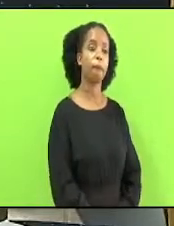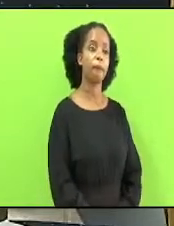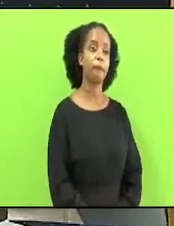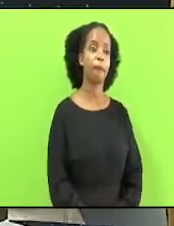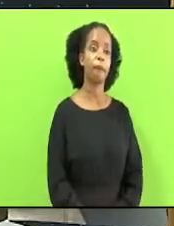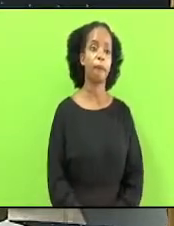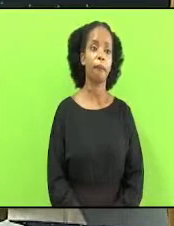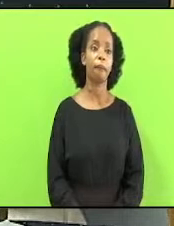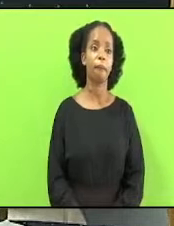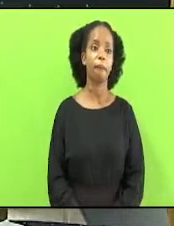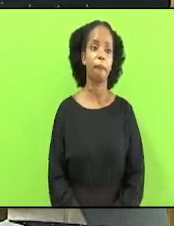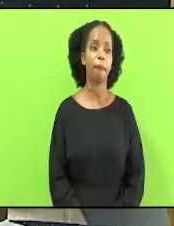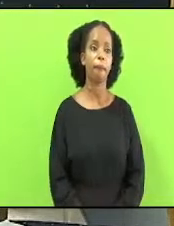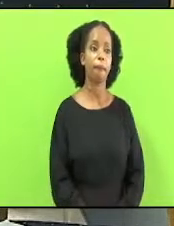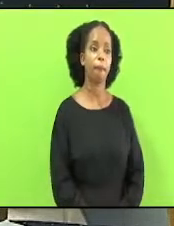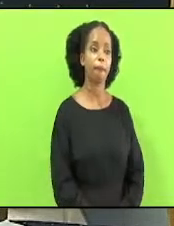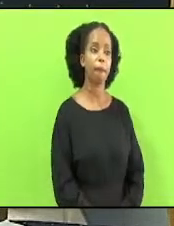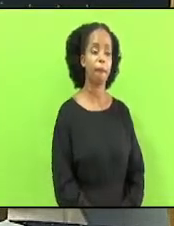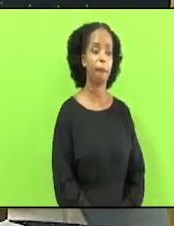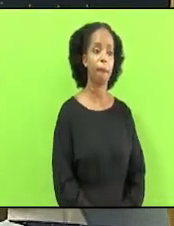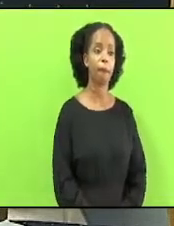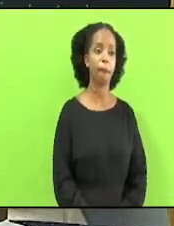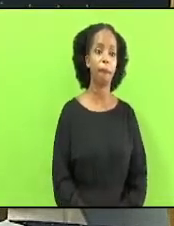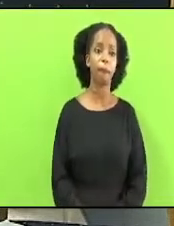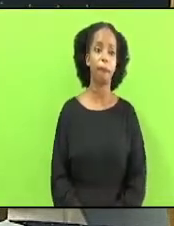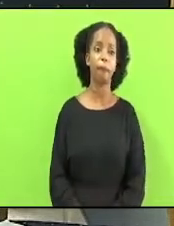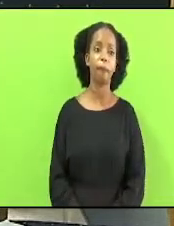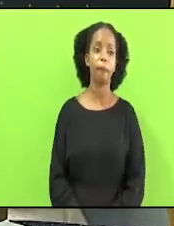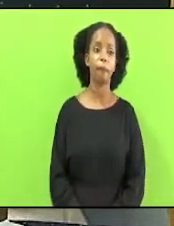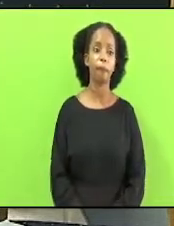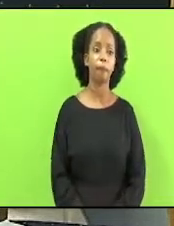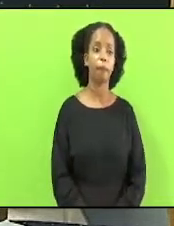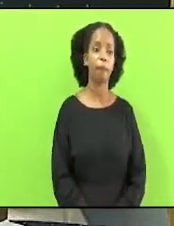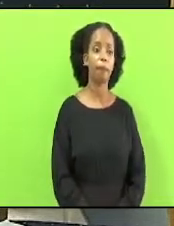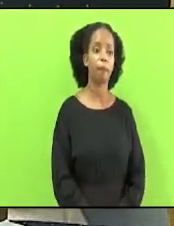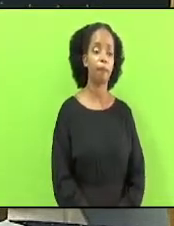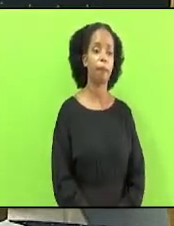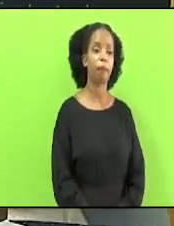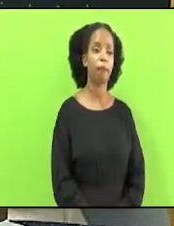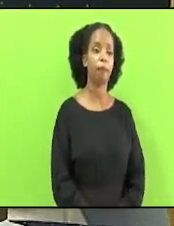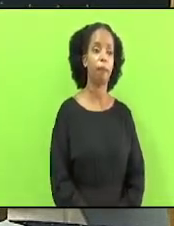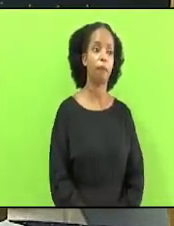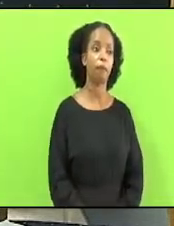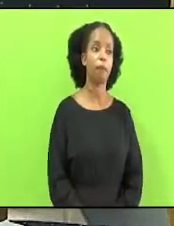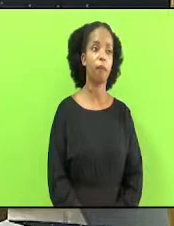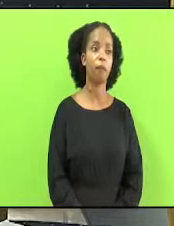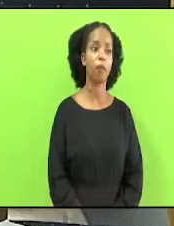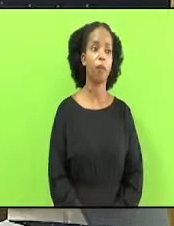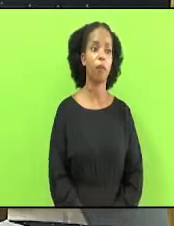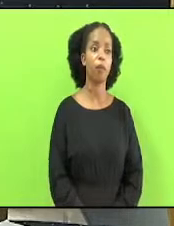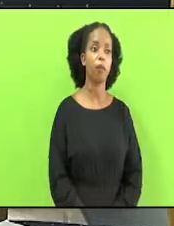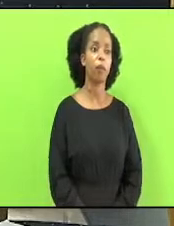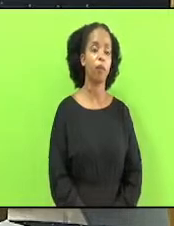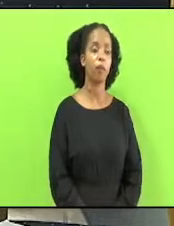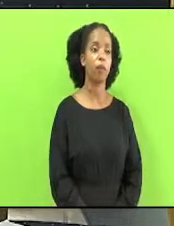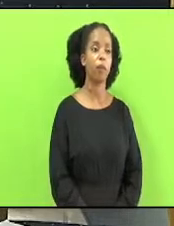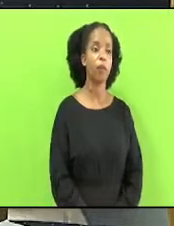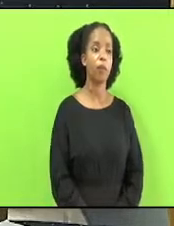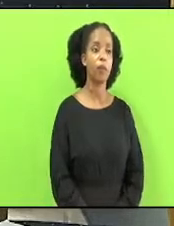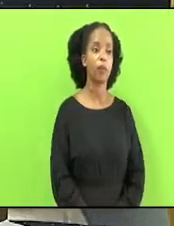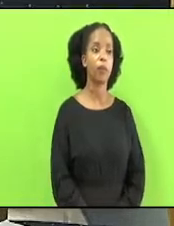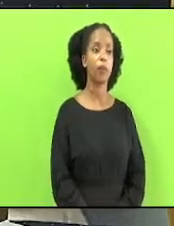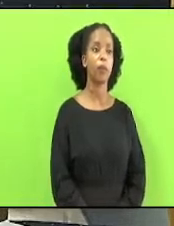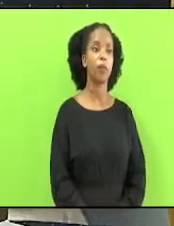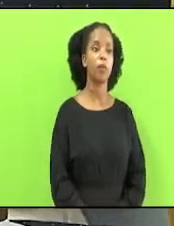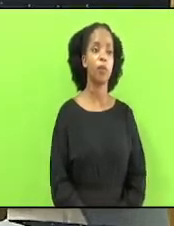explain about any interventions they may have regarding this issue. that is our worry.